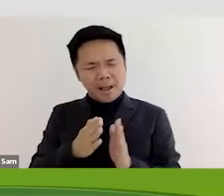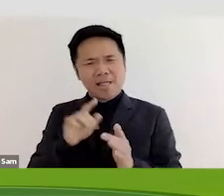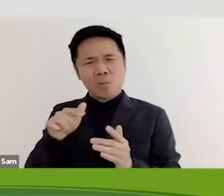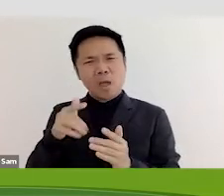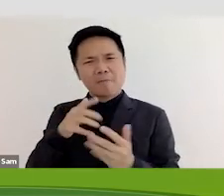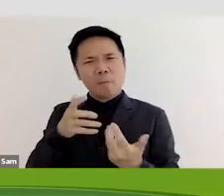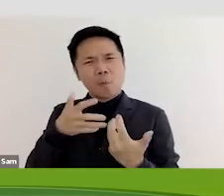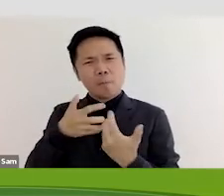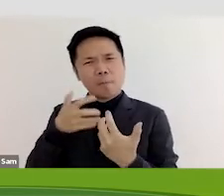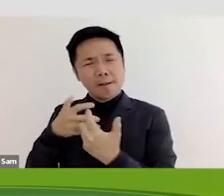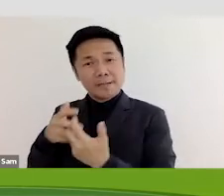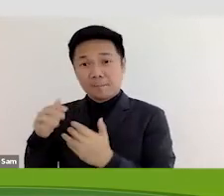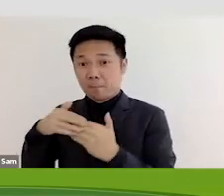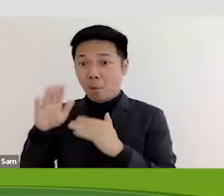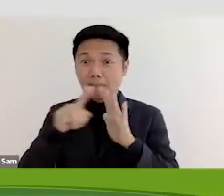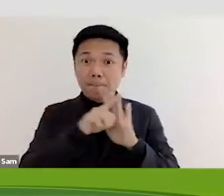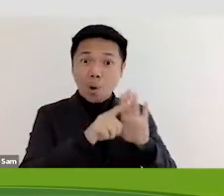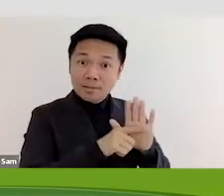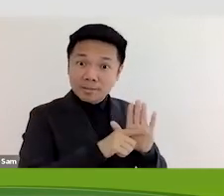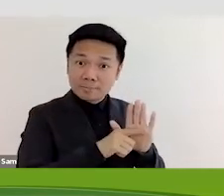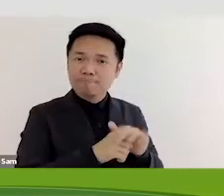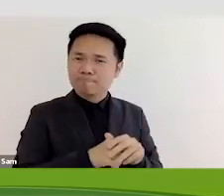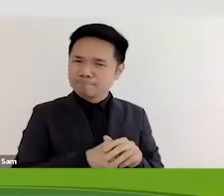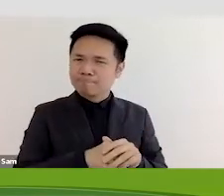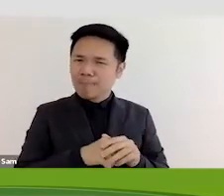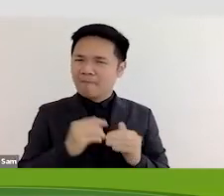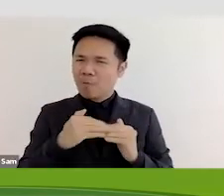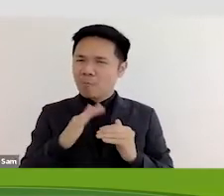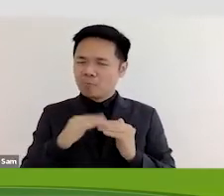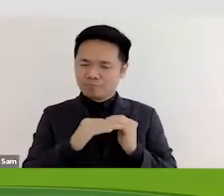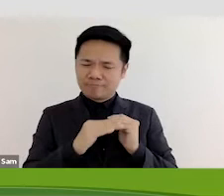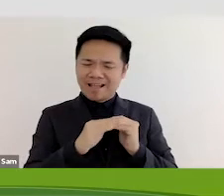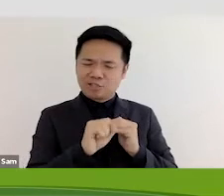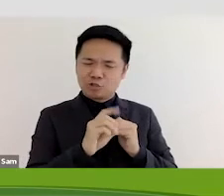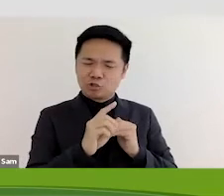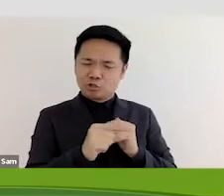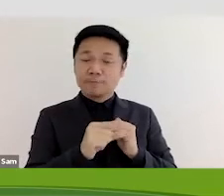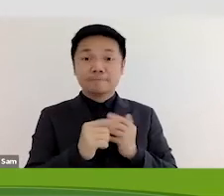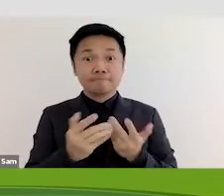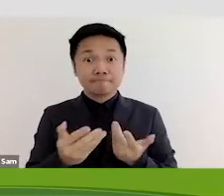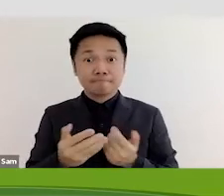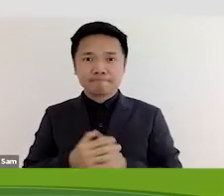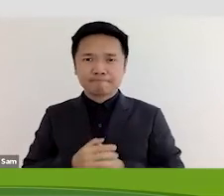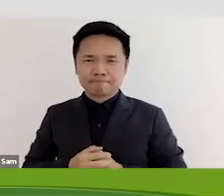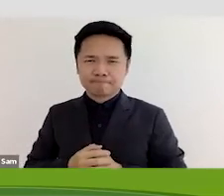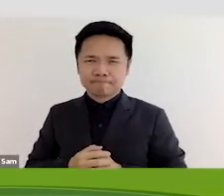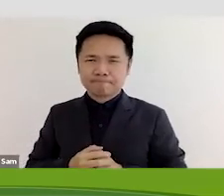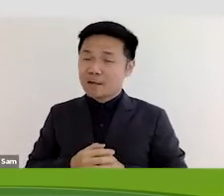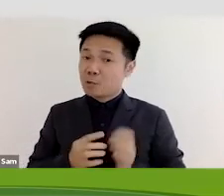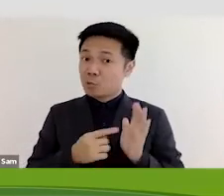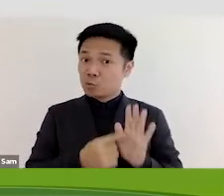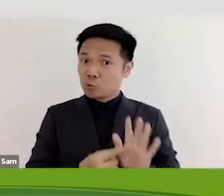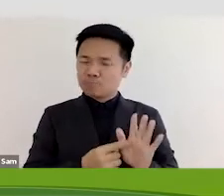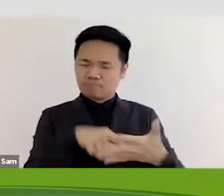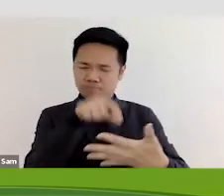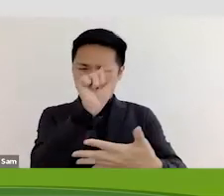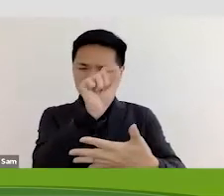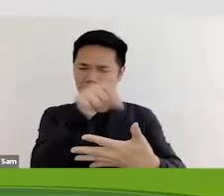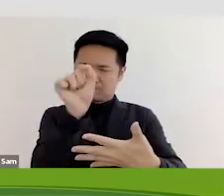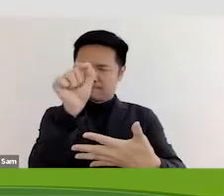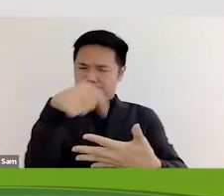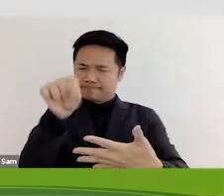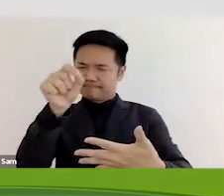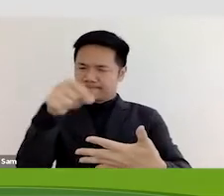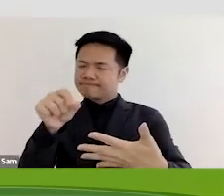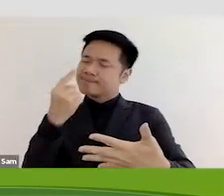and other national policies and programs for sustainable development include indicators to monitor the impacts on